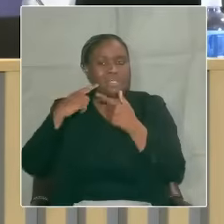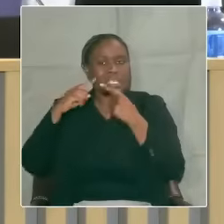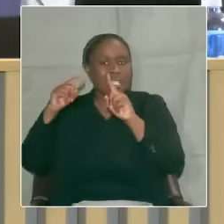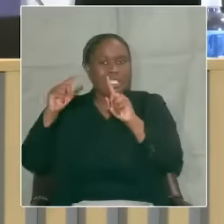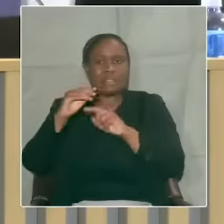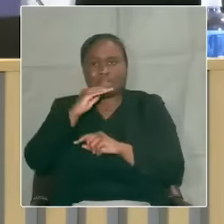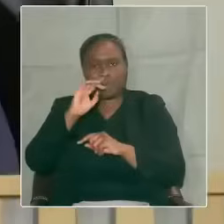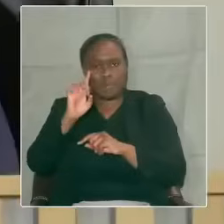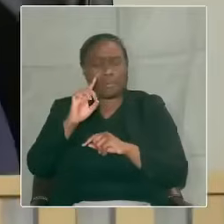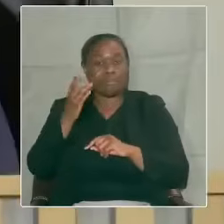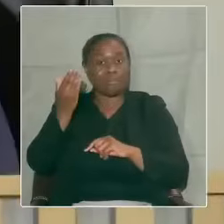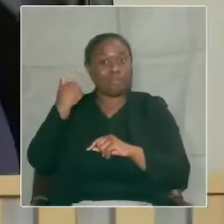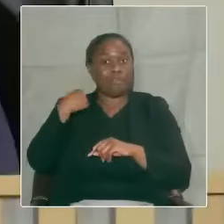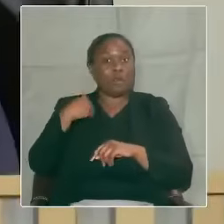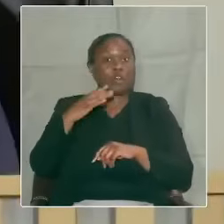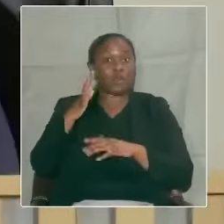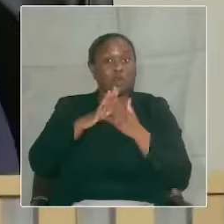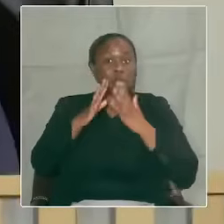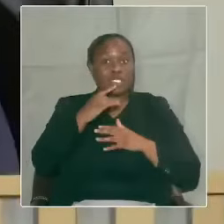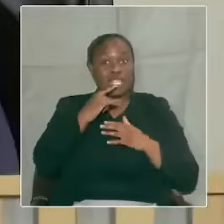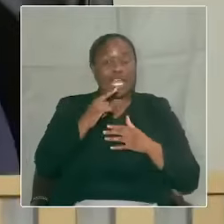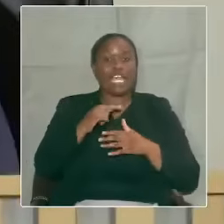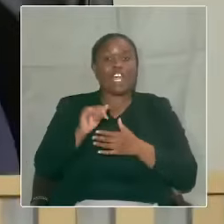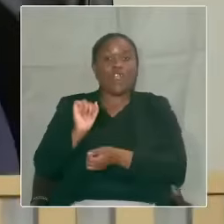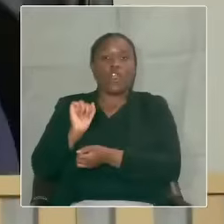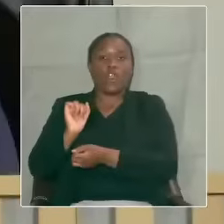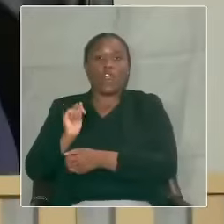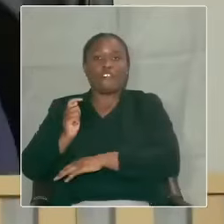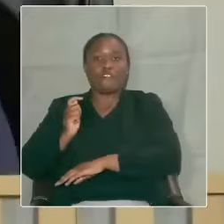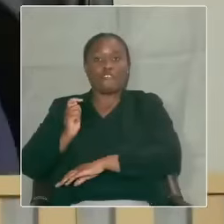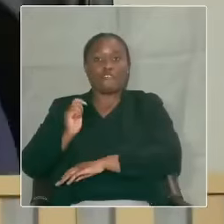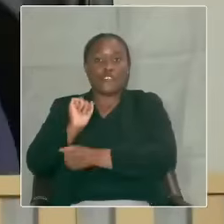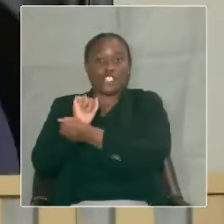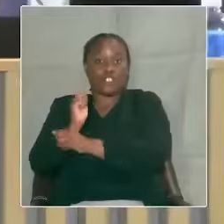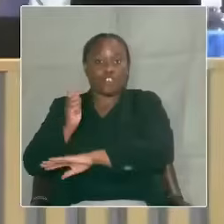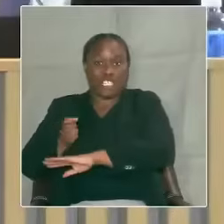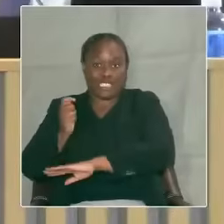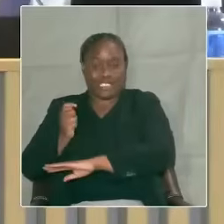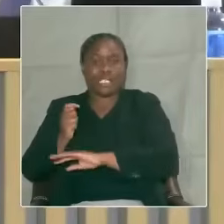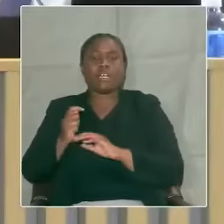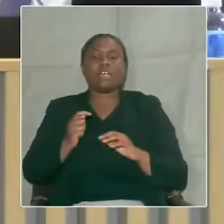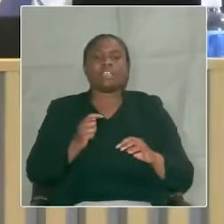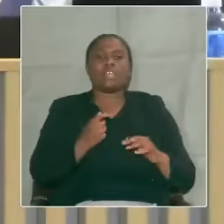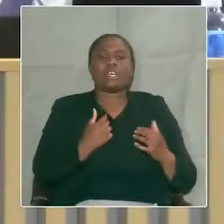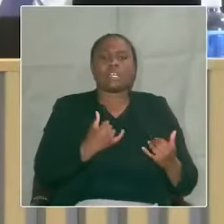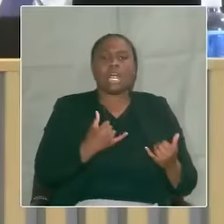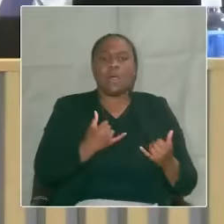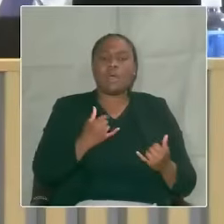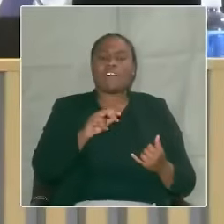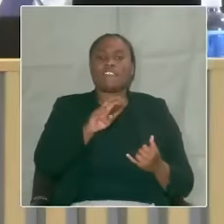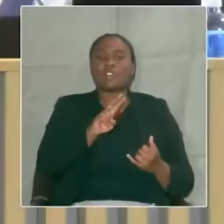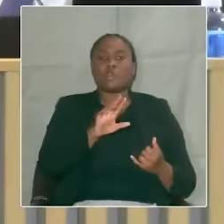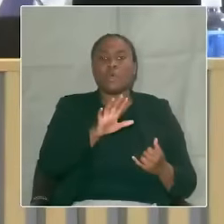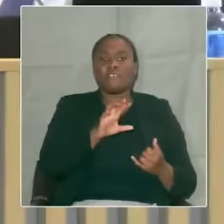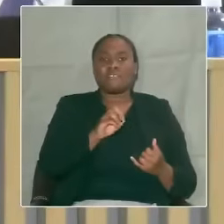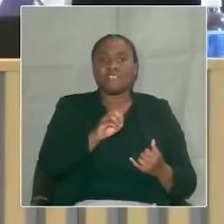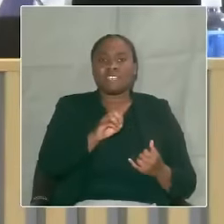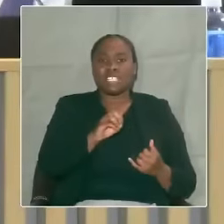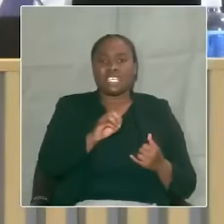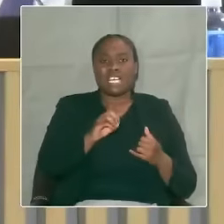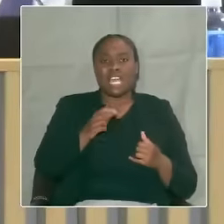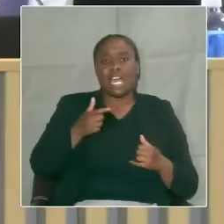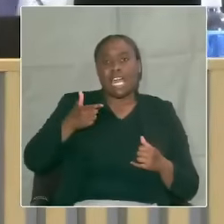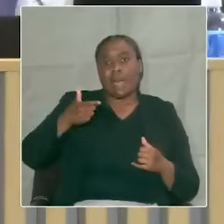you limited it only to convictions. Now, Okay. my question is, if they remove 250